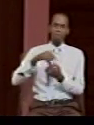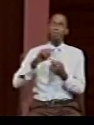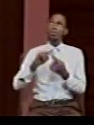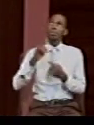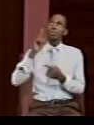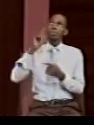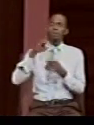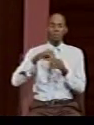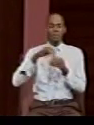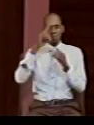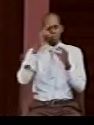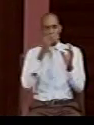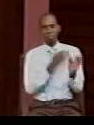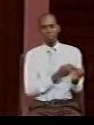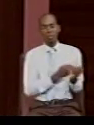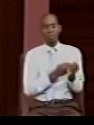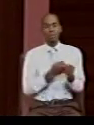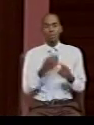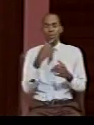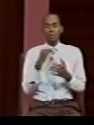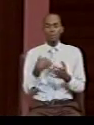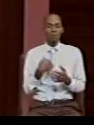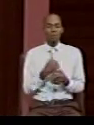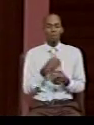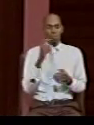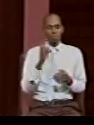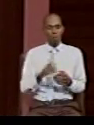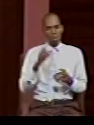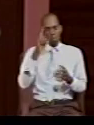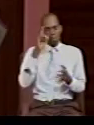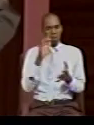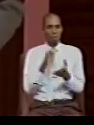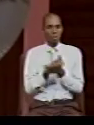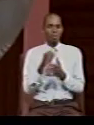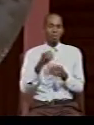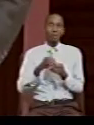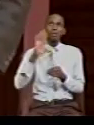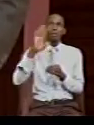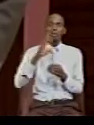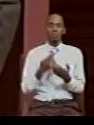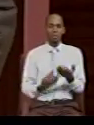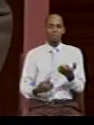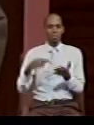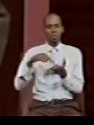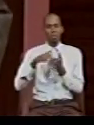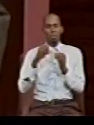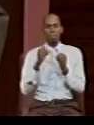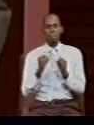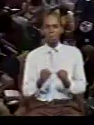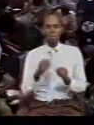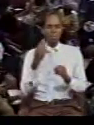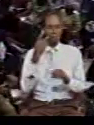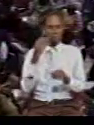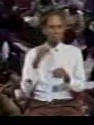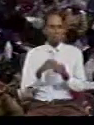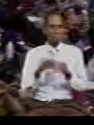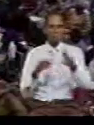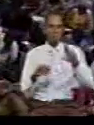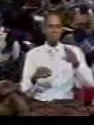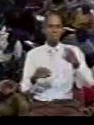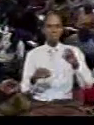must believe in his resurrection power. Look at Romans chapter 10. Verse